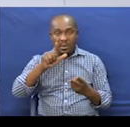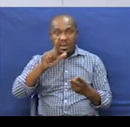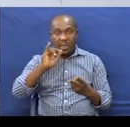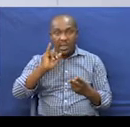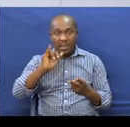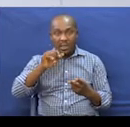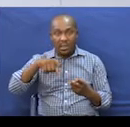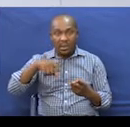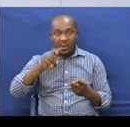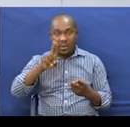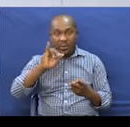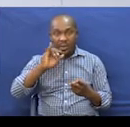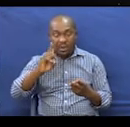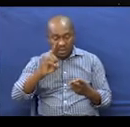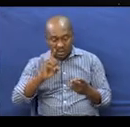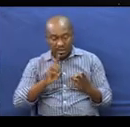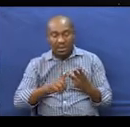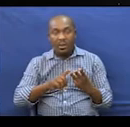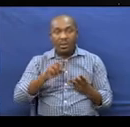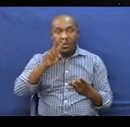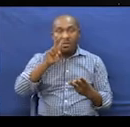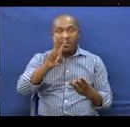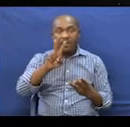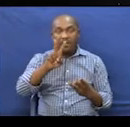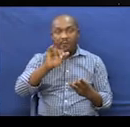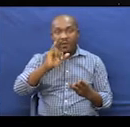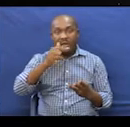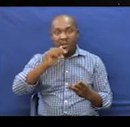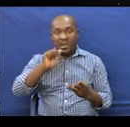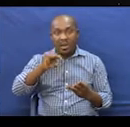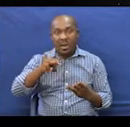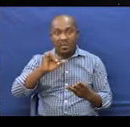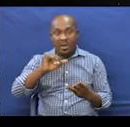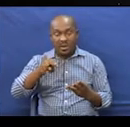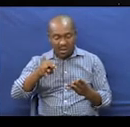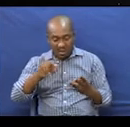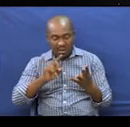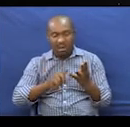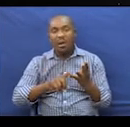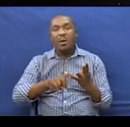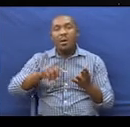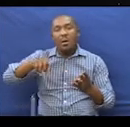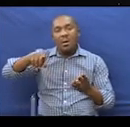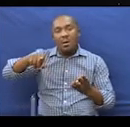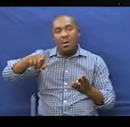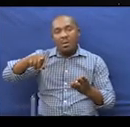vitamins. The fourth group is called proteins.